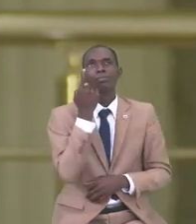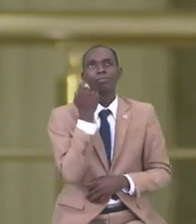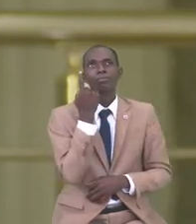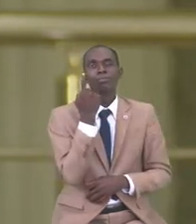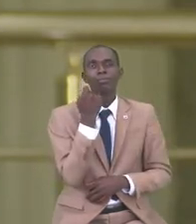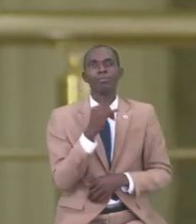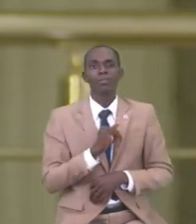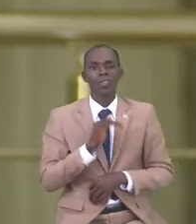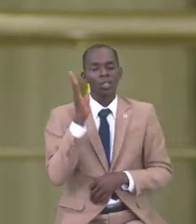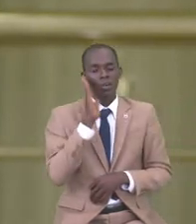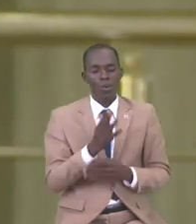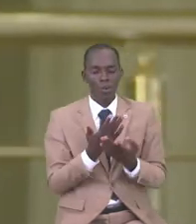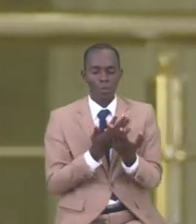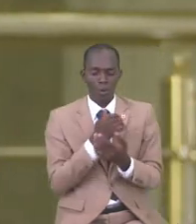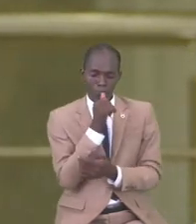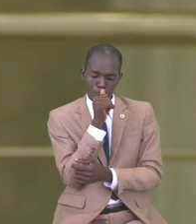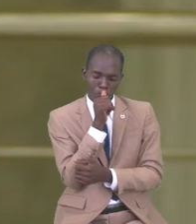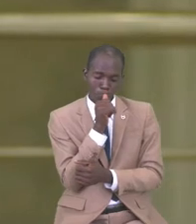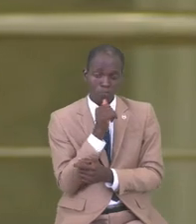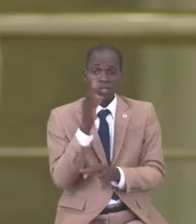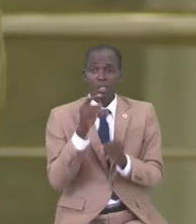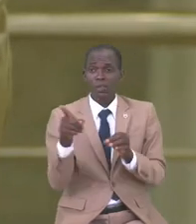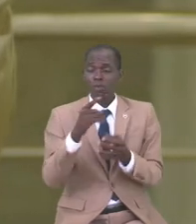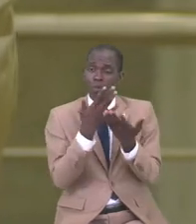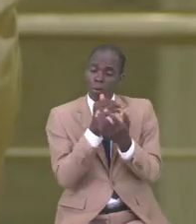patiently. You know, if you wait patiently for the